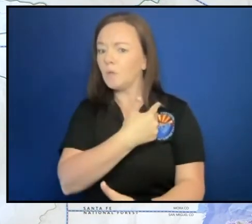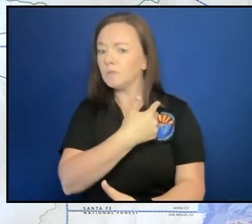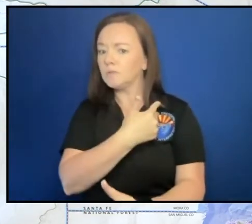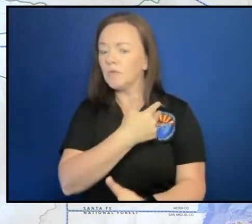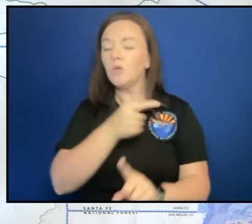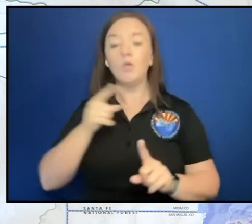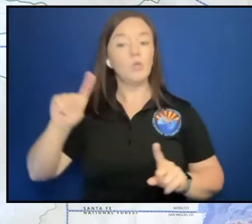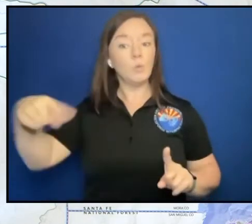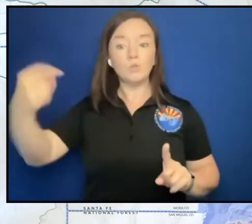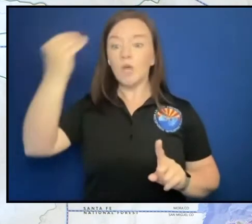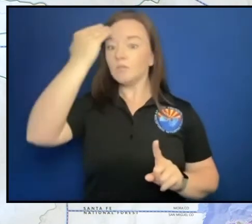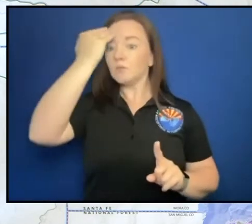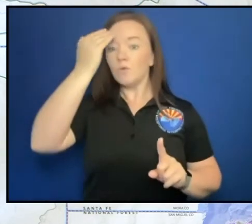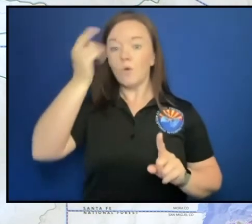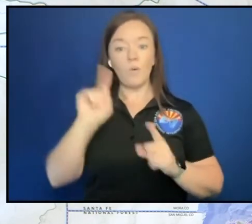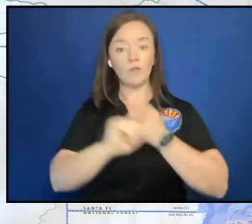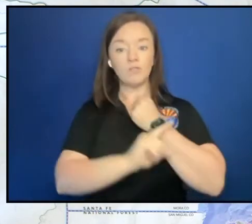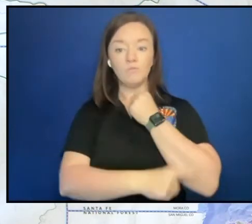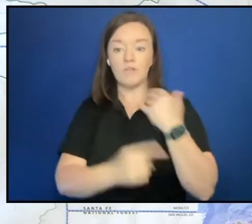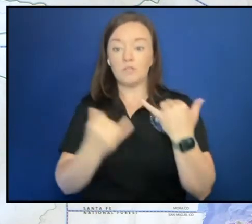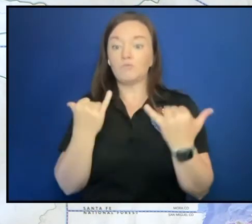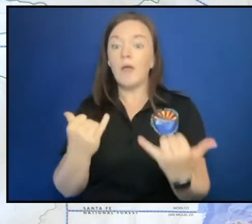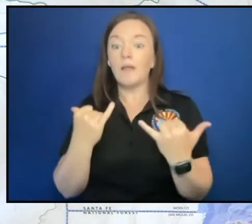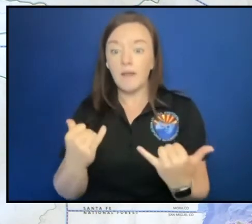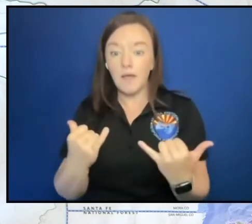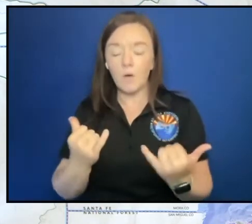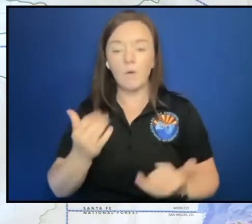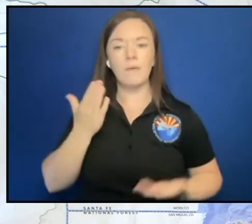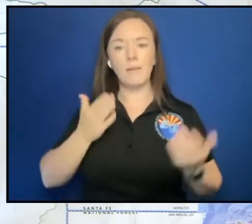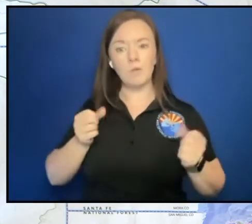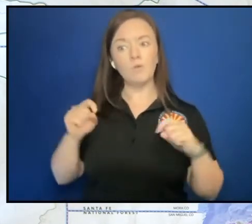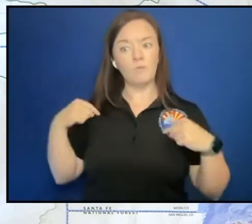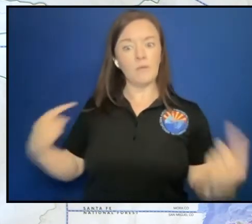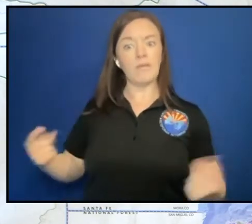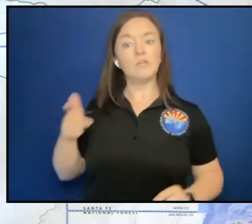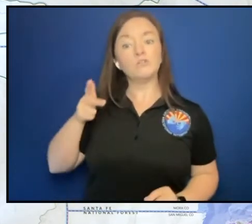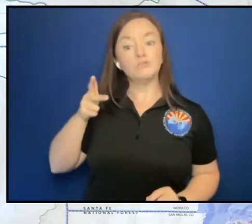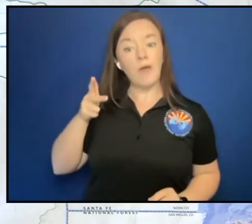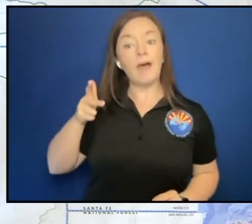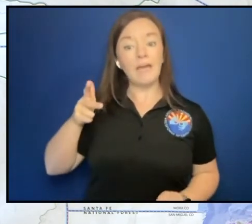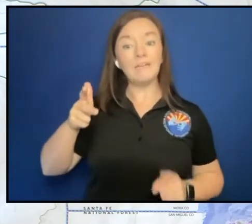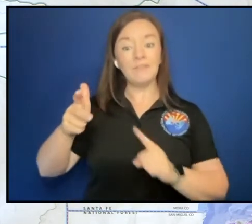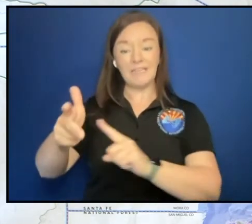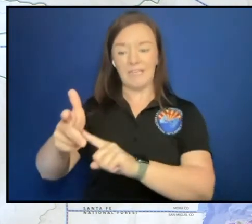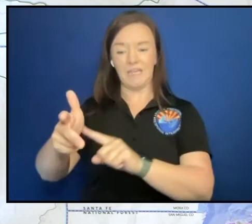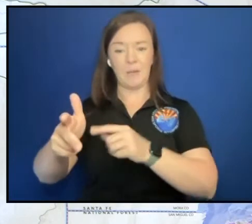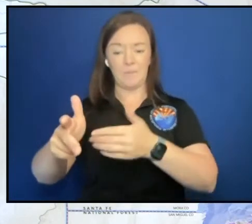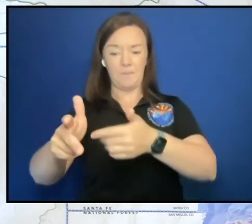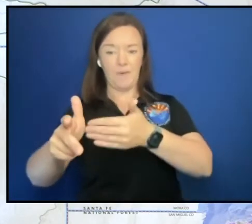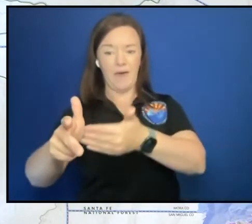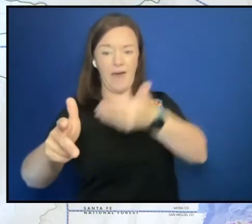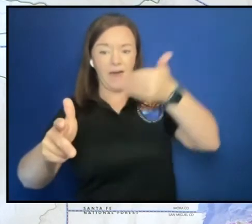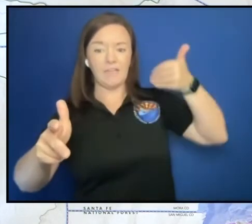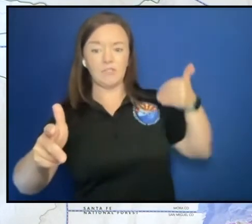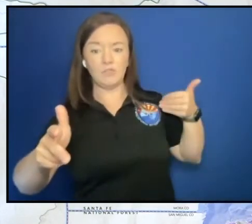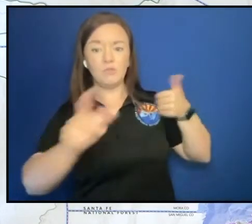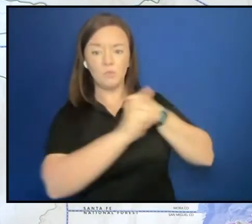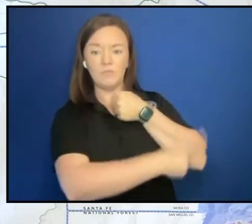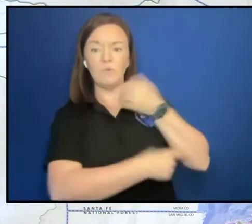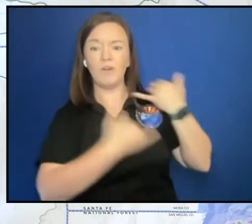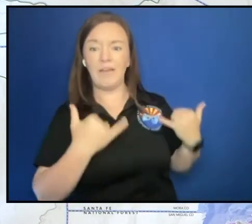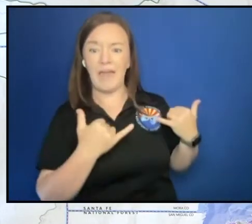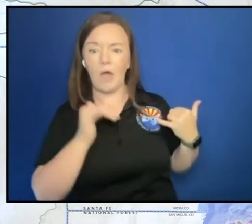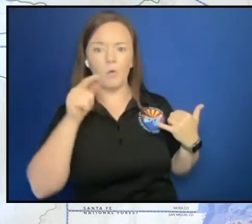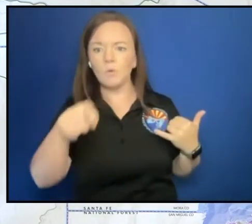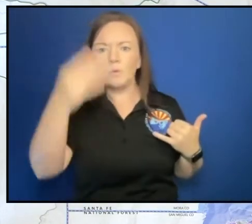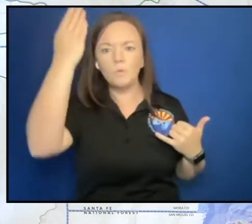don't know if since the time you've driven in this road under conditions that cause that debris to show up on the road, that now there's not debris behind you. So I just